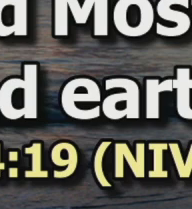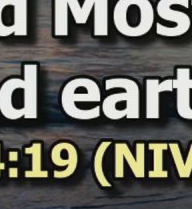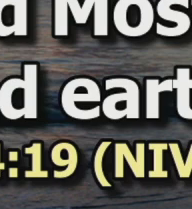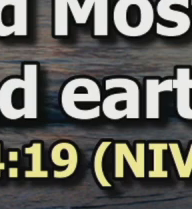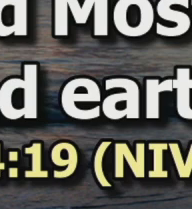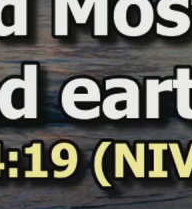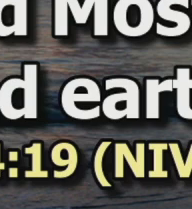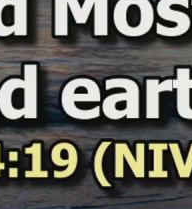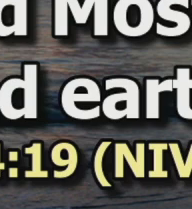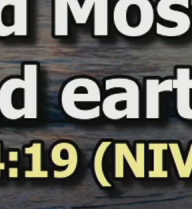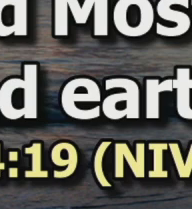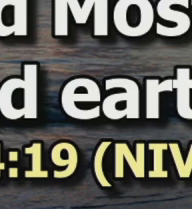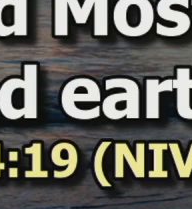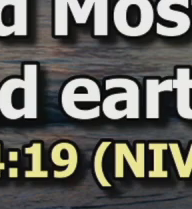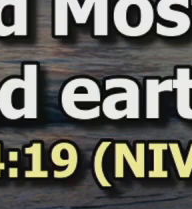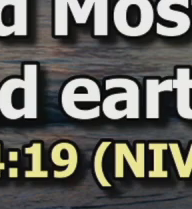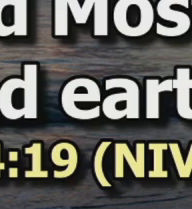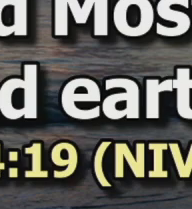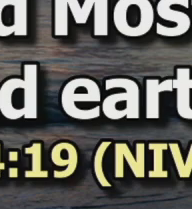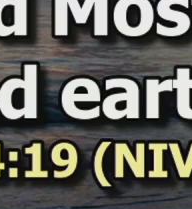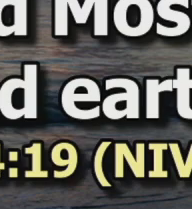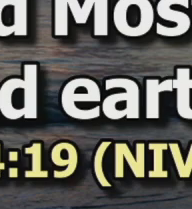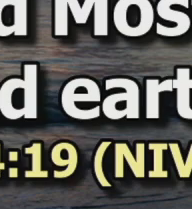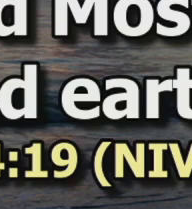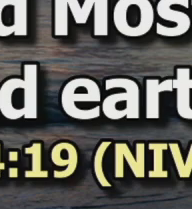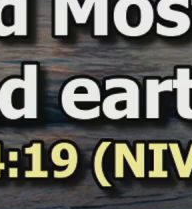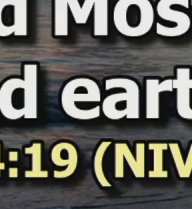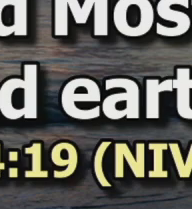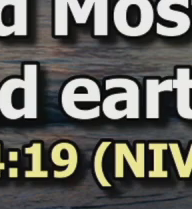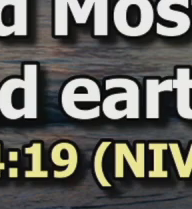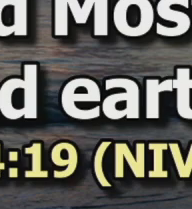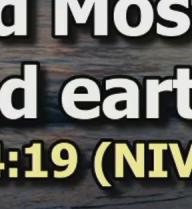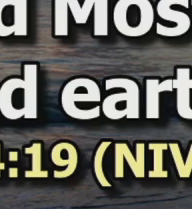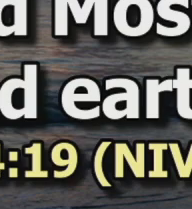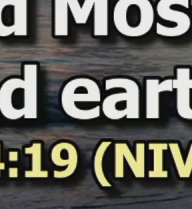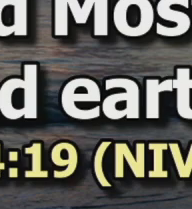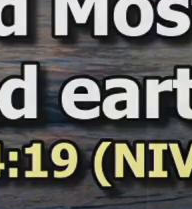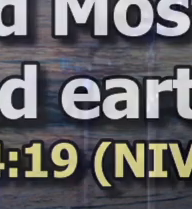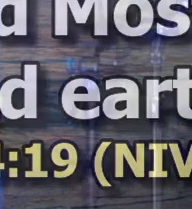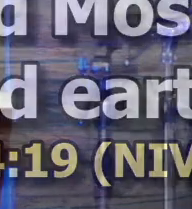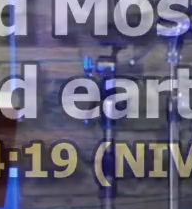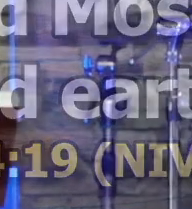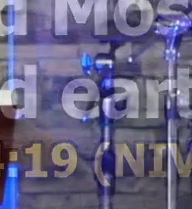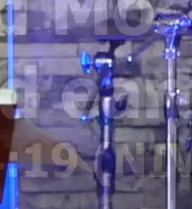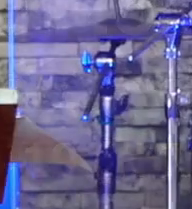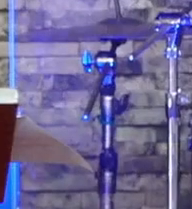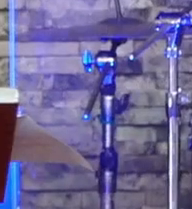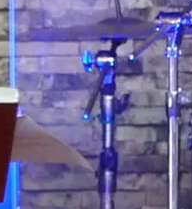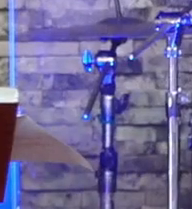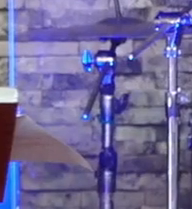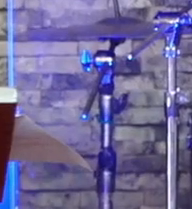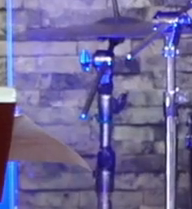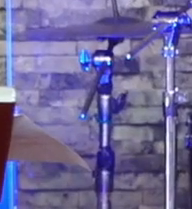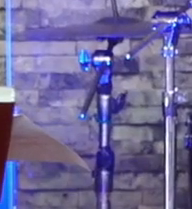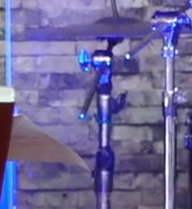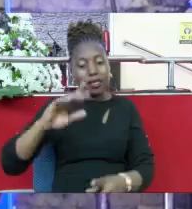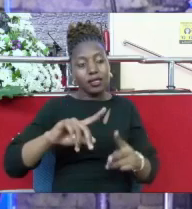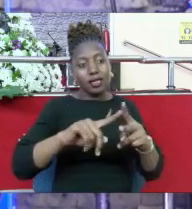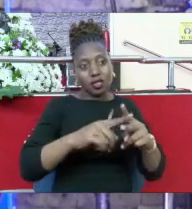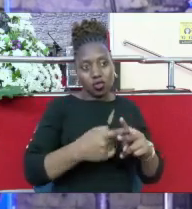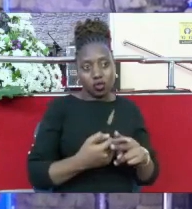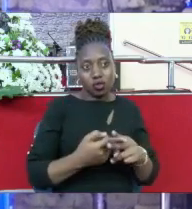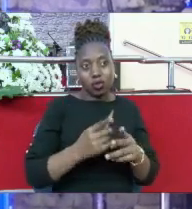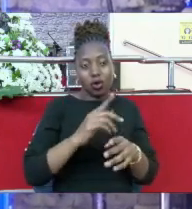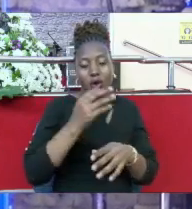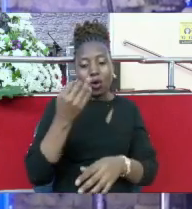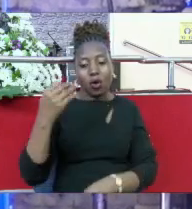owner, Mungu kama mmiliki ya hivi vitu, he's the source of all good things.